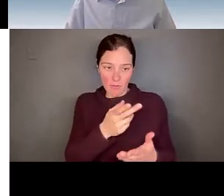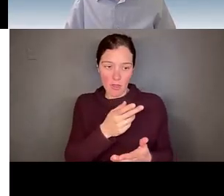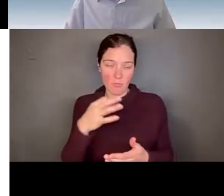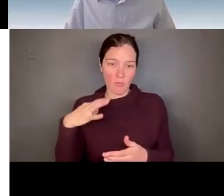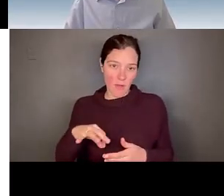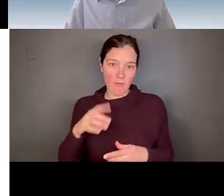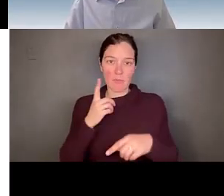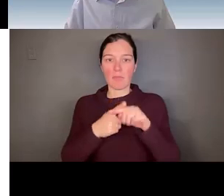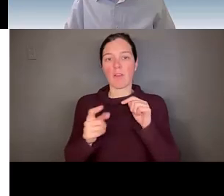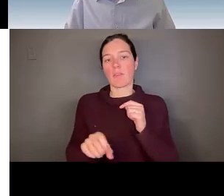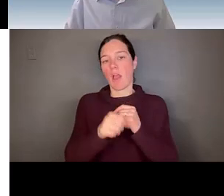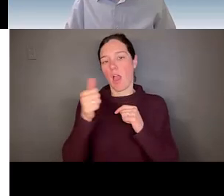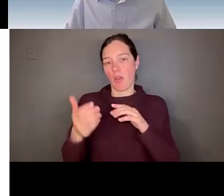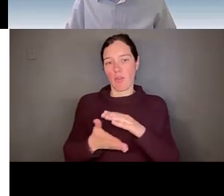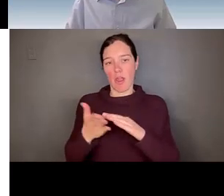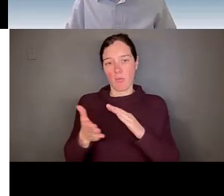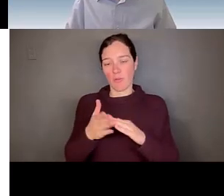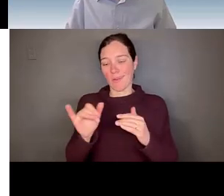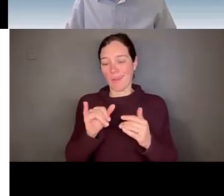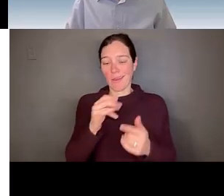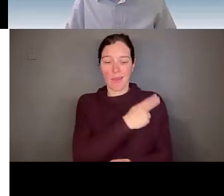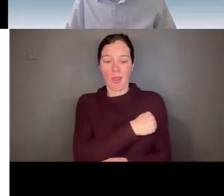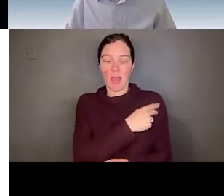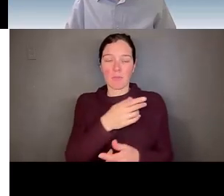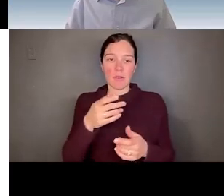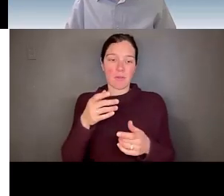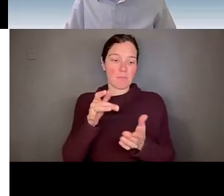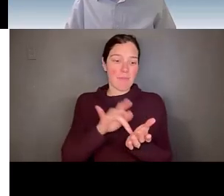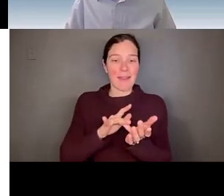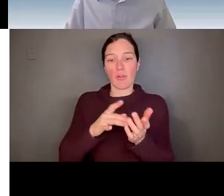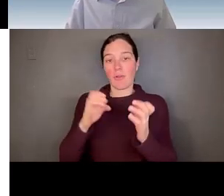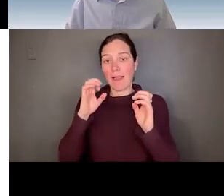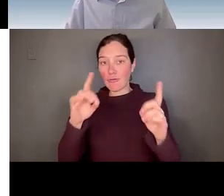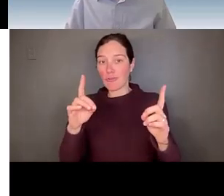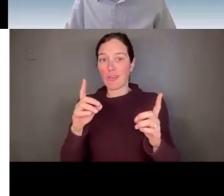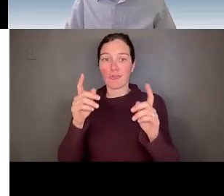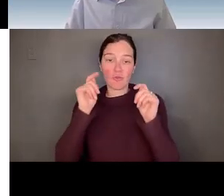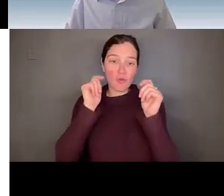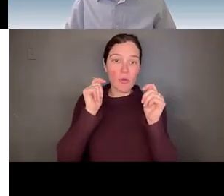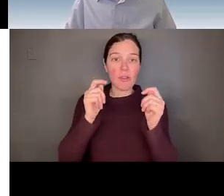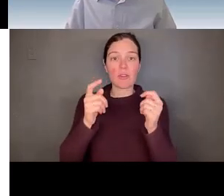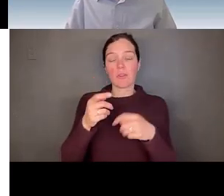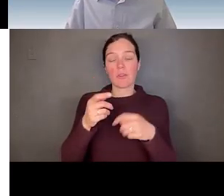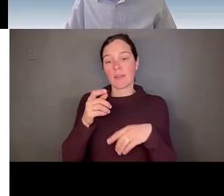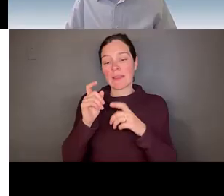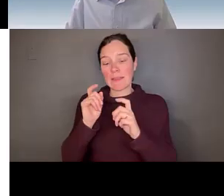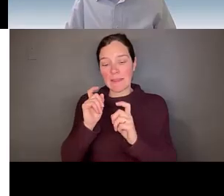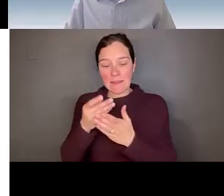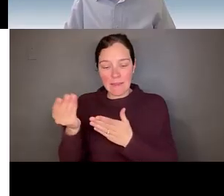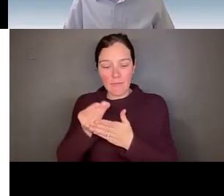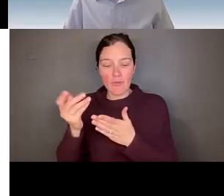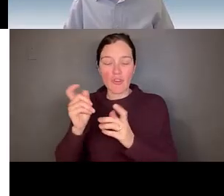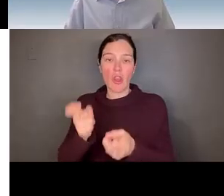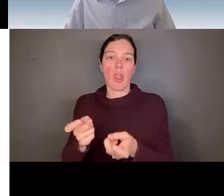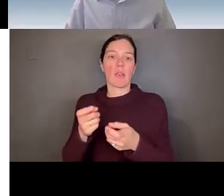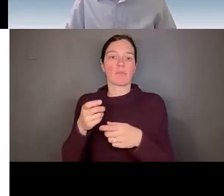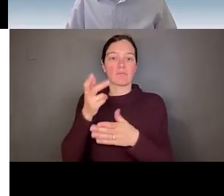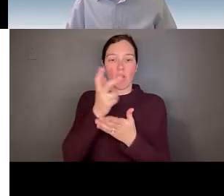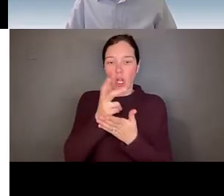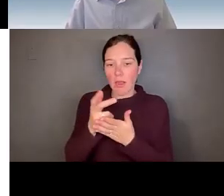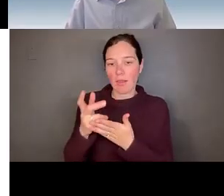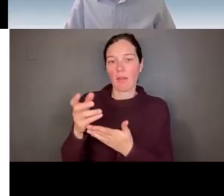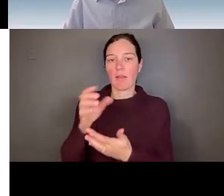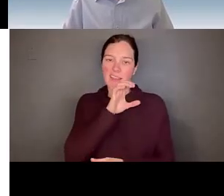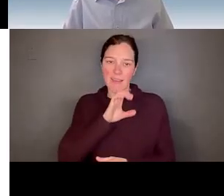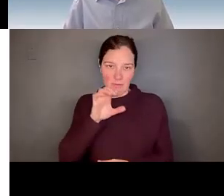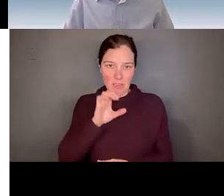other operating activities like the hospital's medical education tuition, gift shops, cafeterias, and parking lots. Total